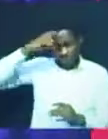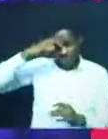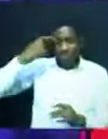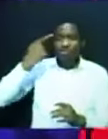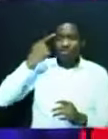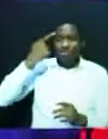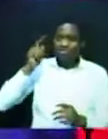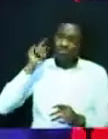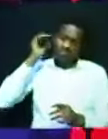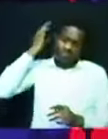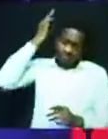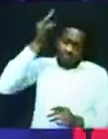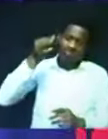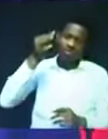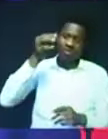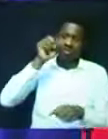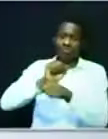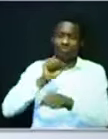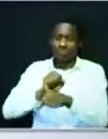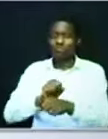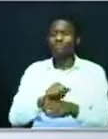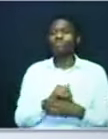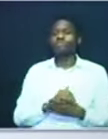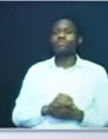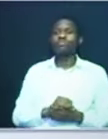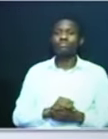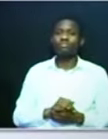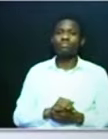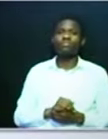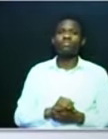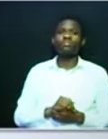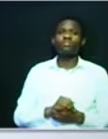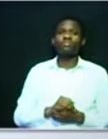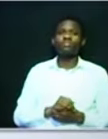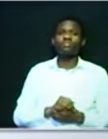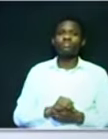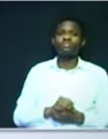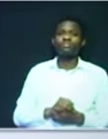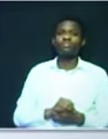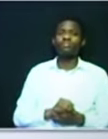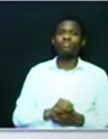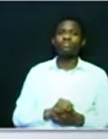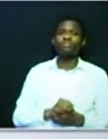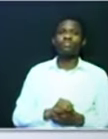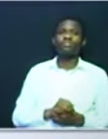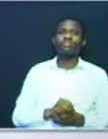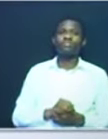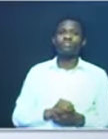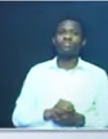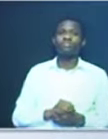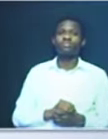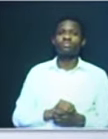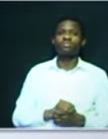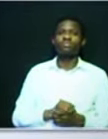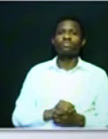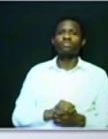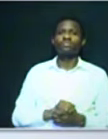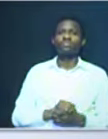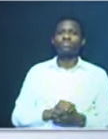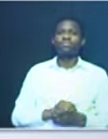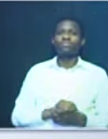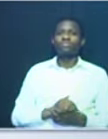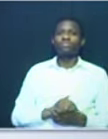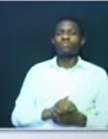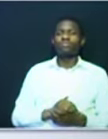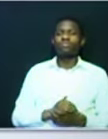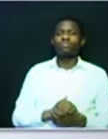dear Dutch one by a doctor and a lawyer. There be, now yet, and say, when Yamia Semino, say Usia, a big be watching him.